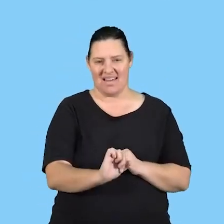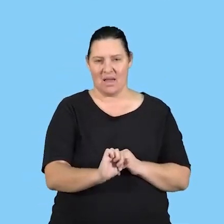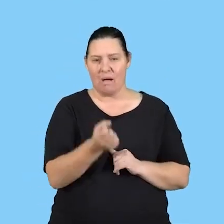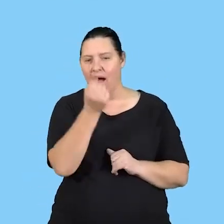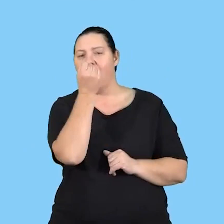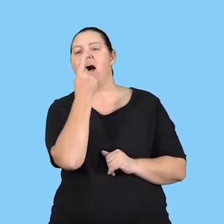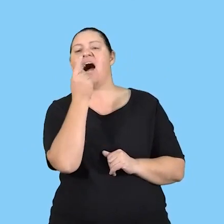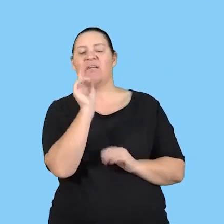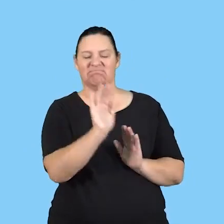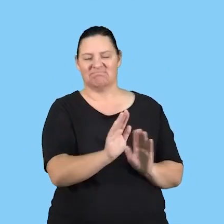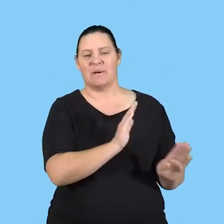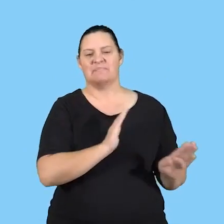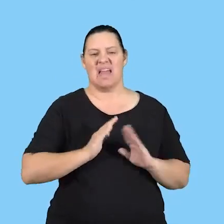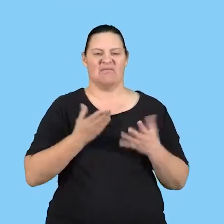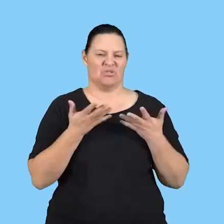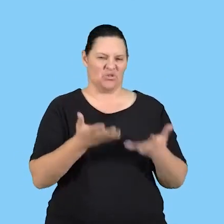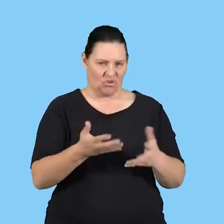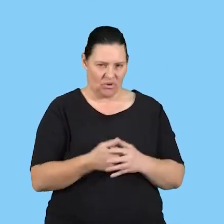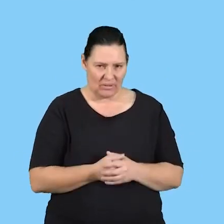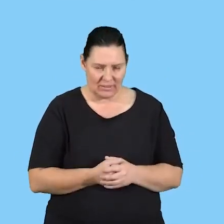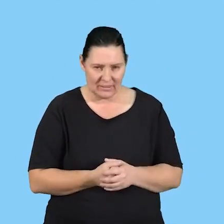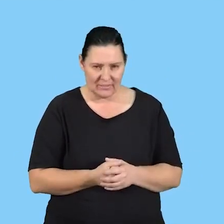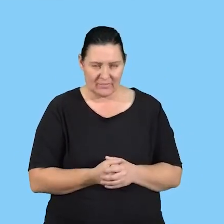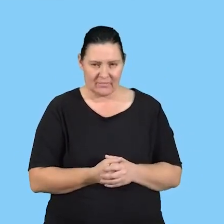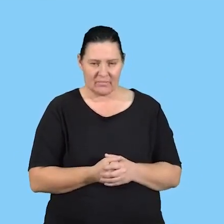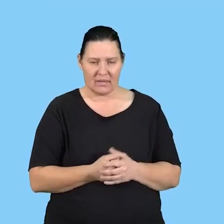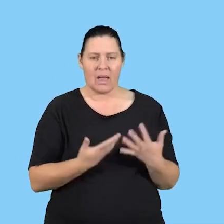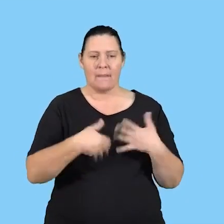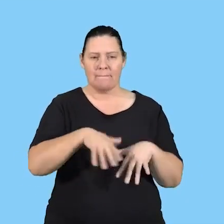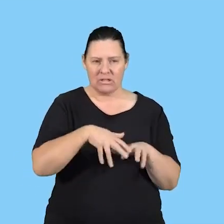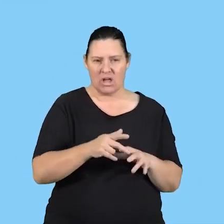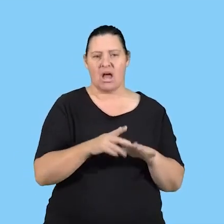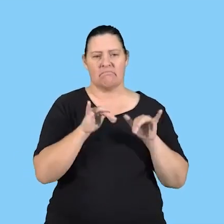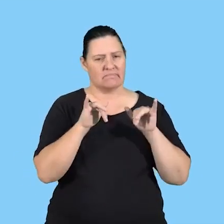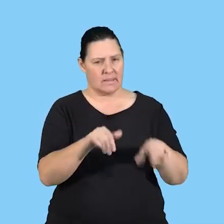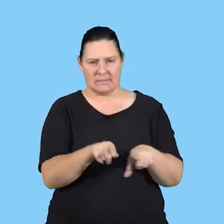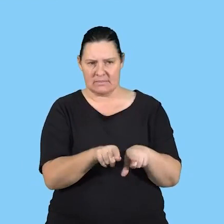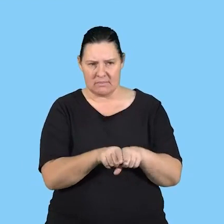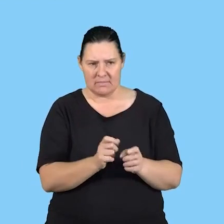familiar with behavior of certain substances. Mixtures has been retained as it is.